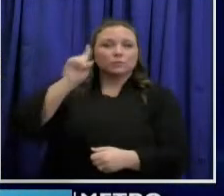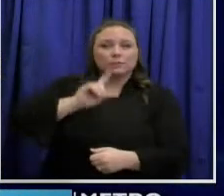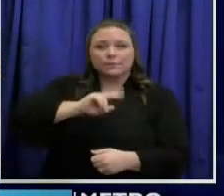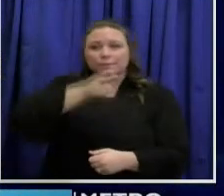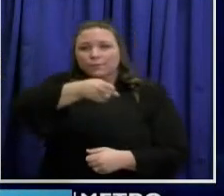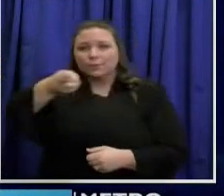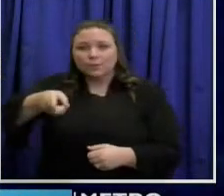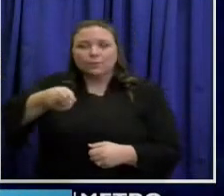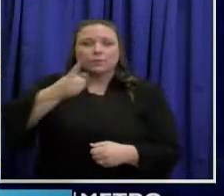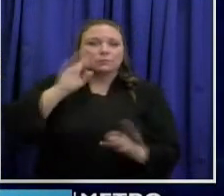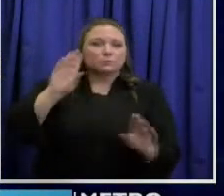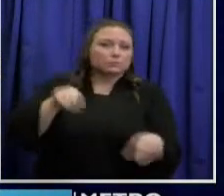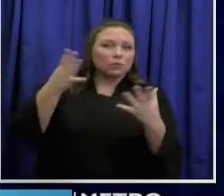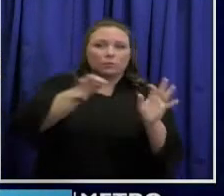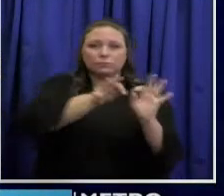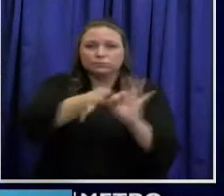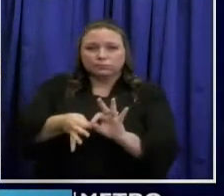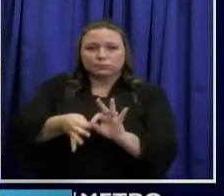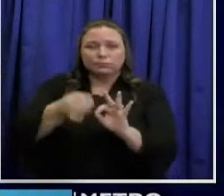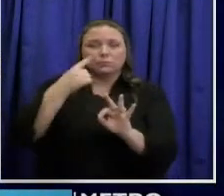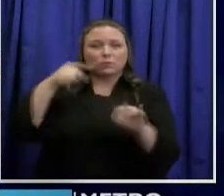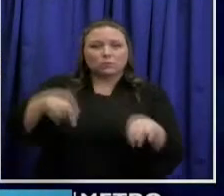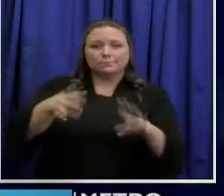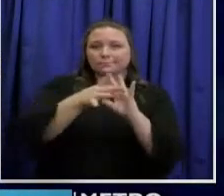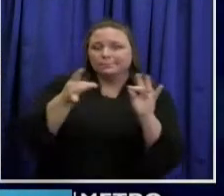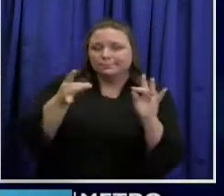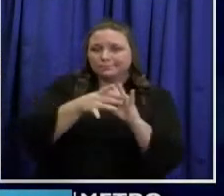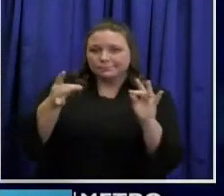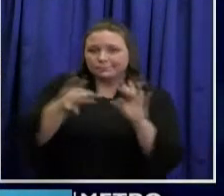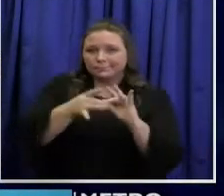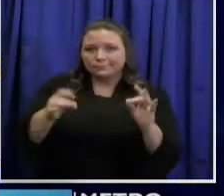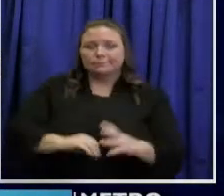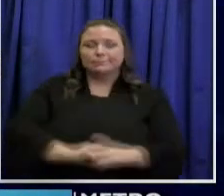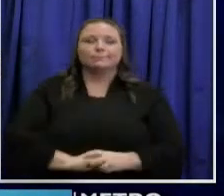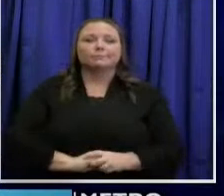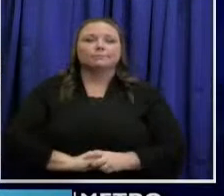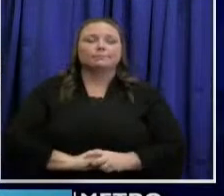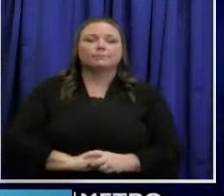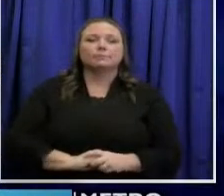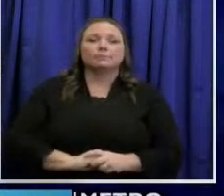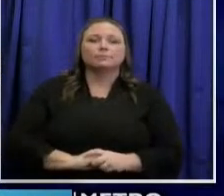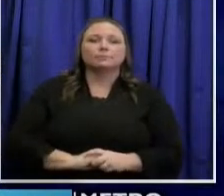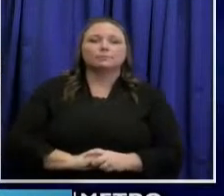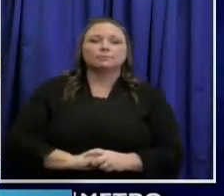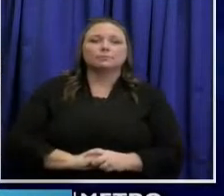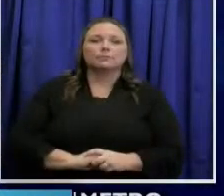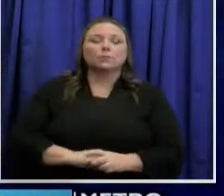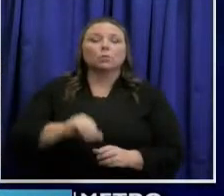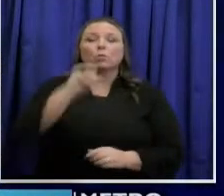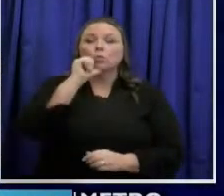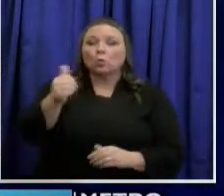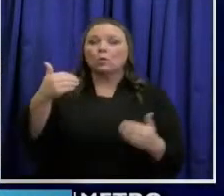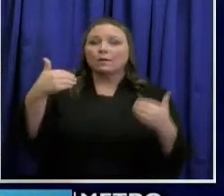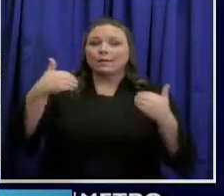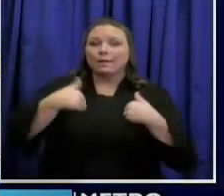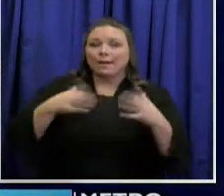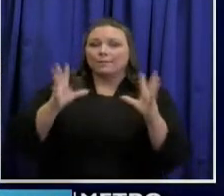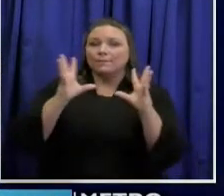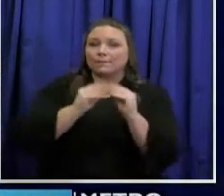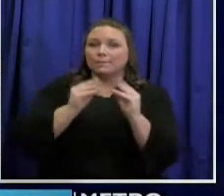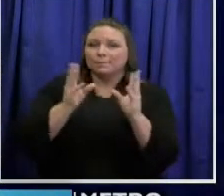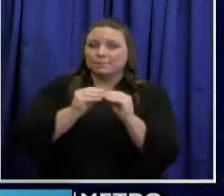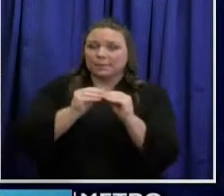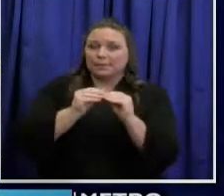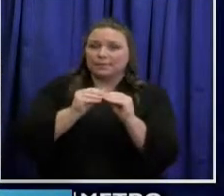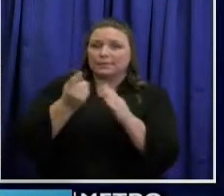Hard of Hearing for providing the ASL translations for these briefings. There will not be a Metro